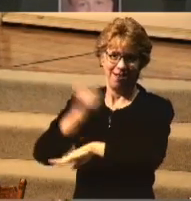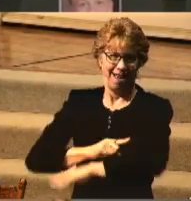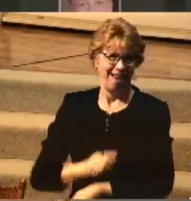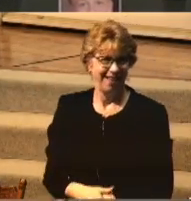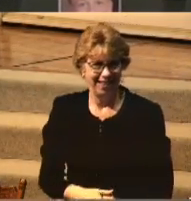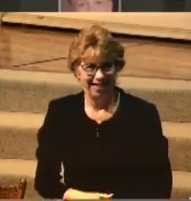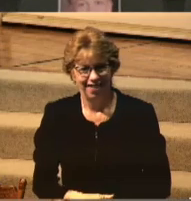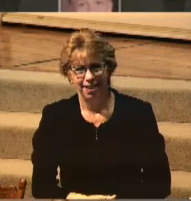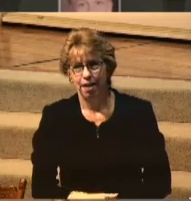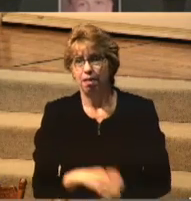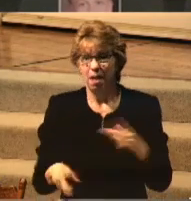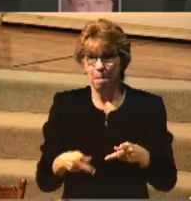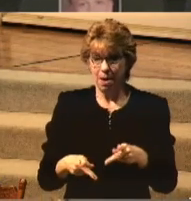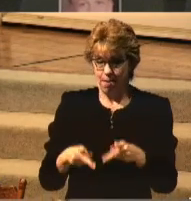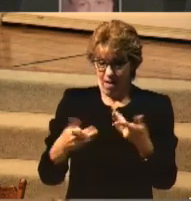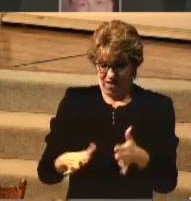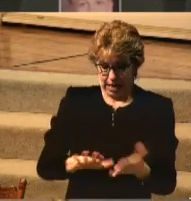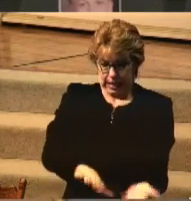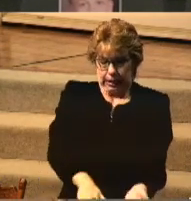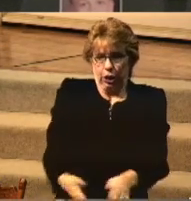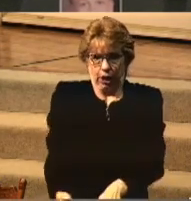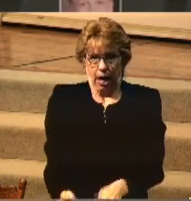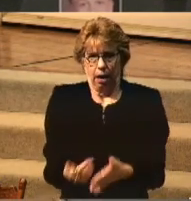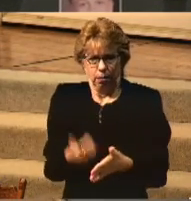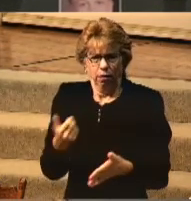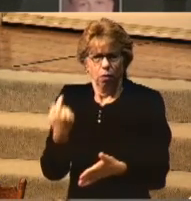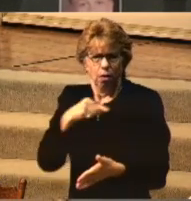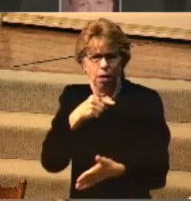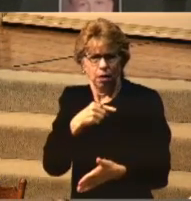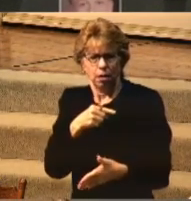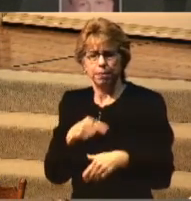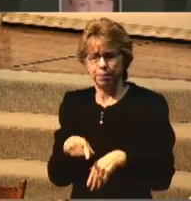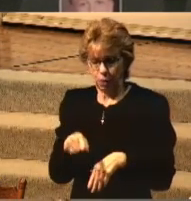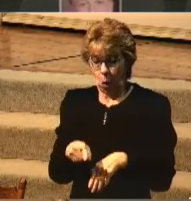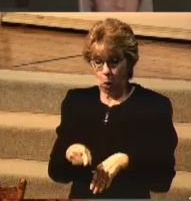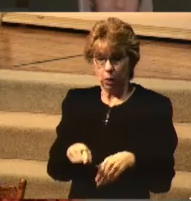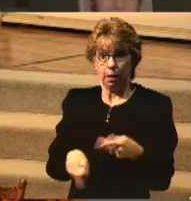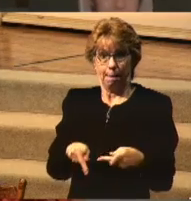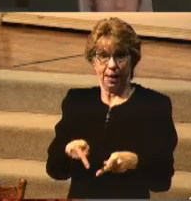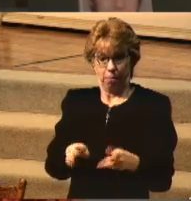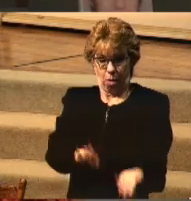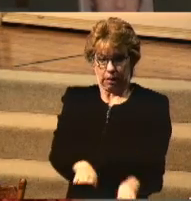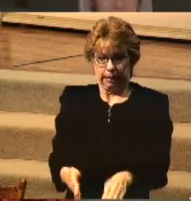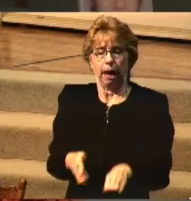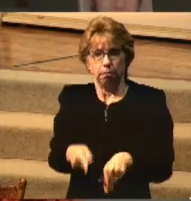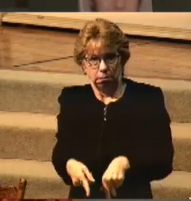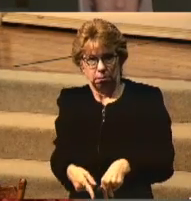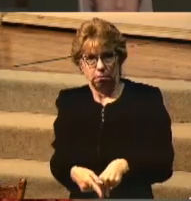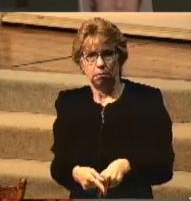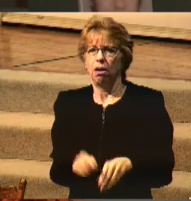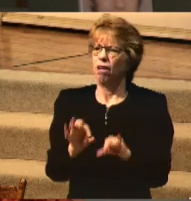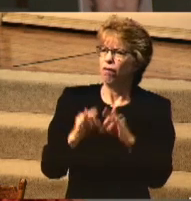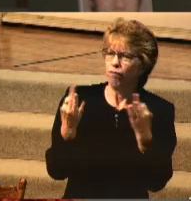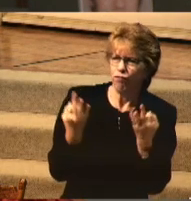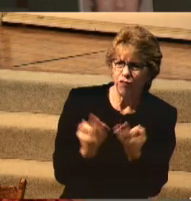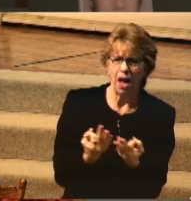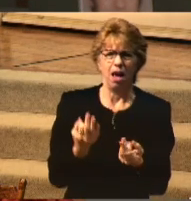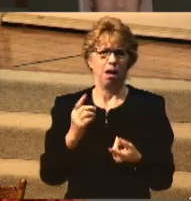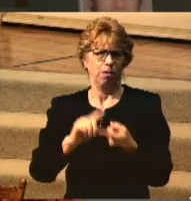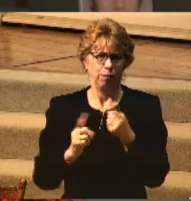Those that have passed away ahead of us, those that have crossed the finish line, loved ones and friends,